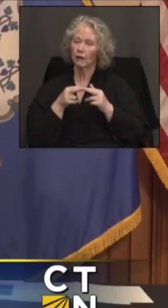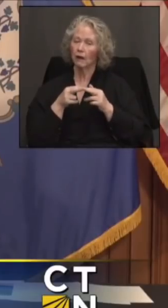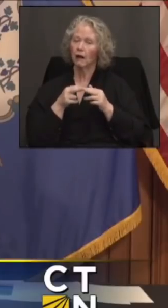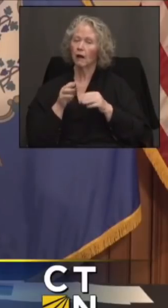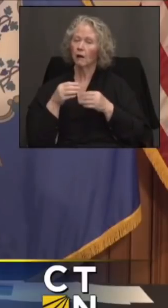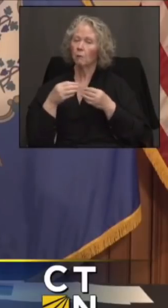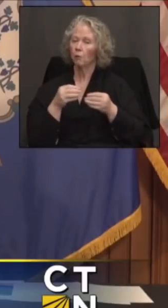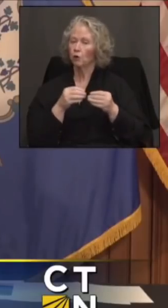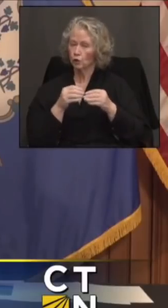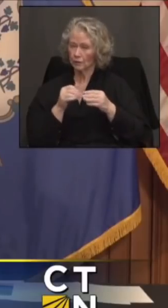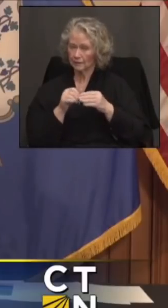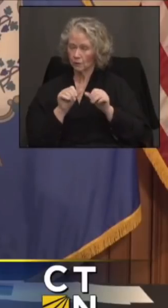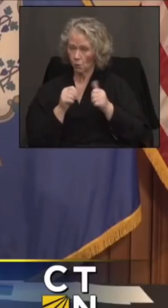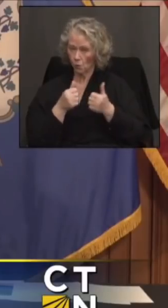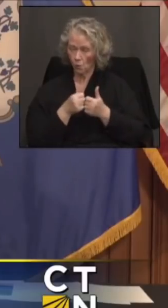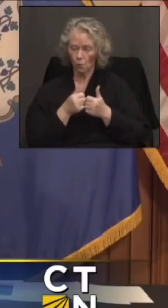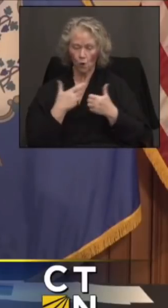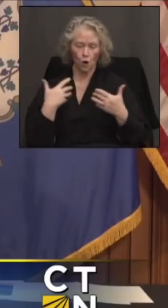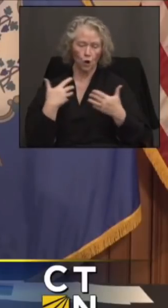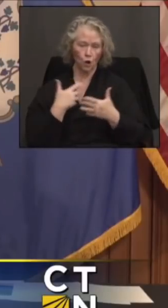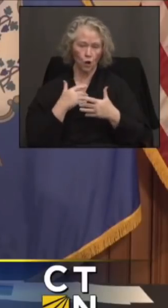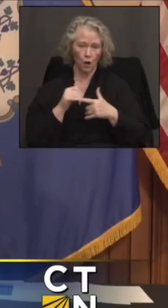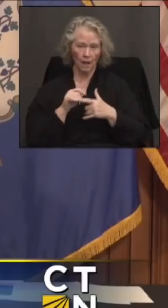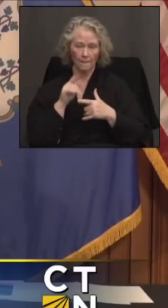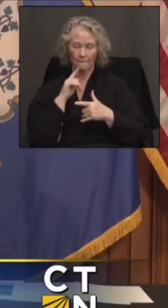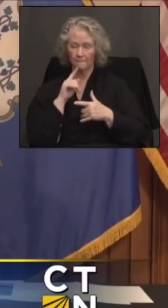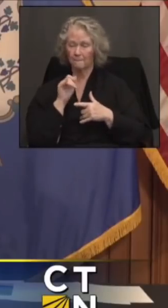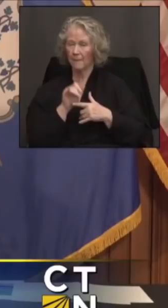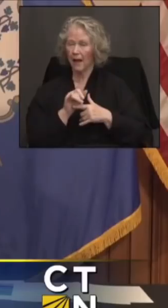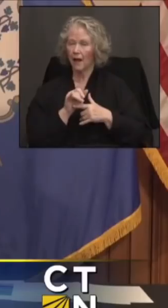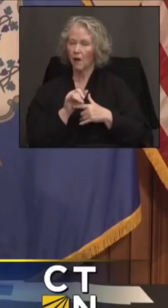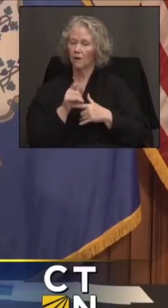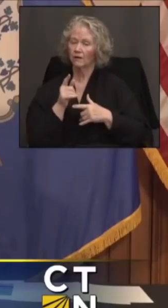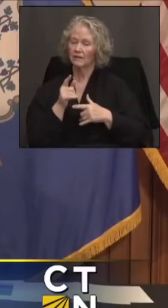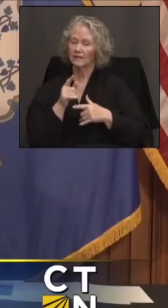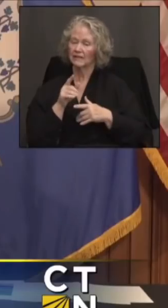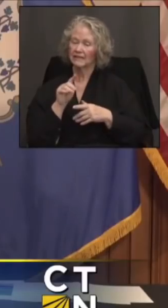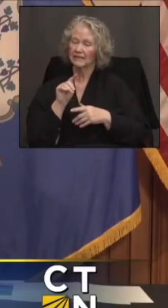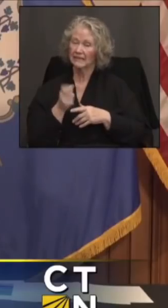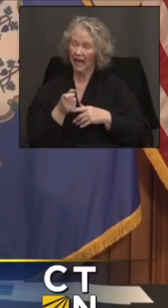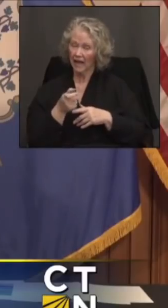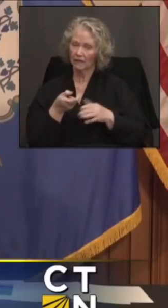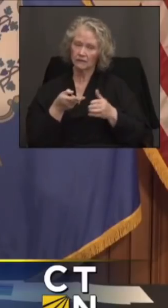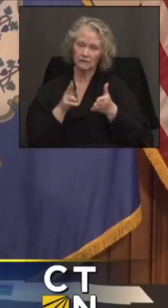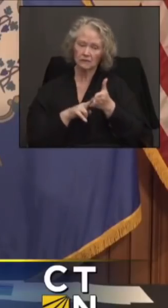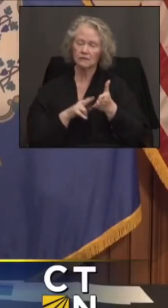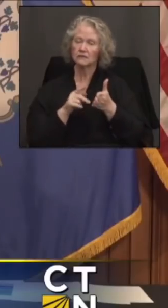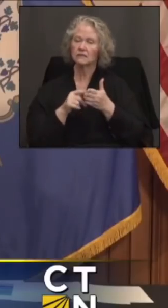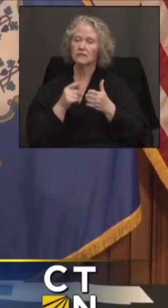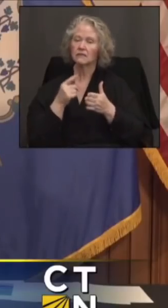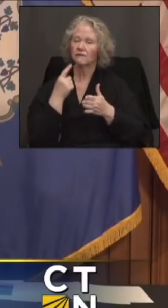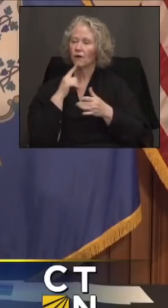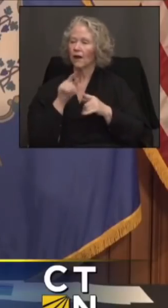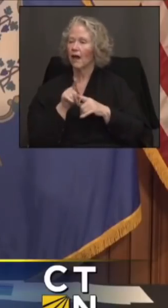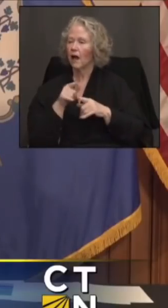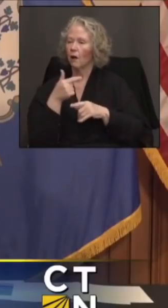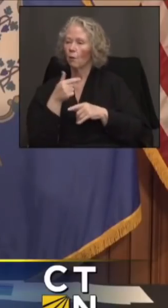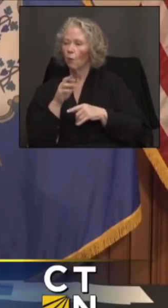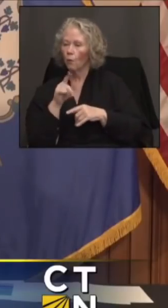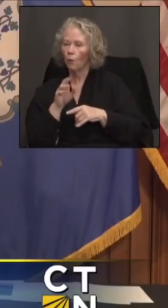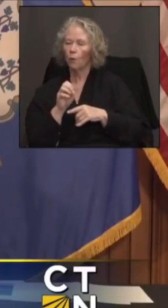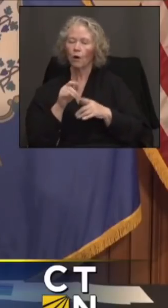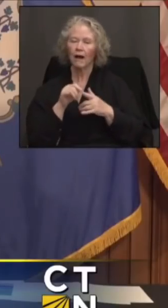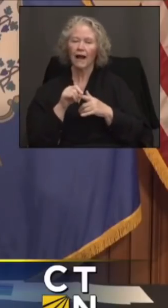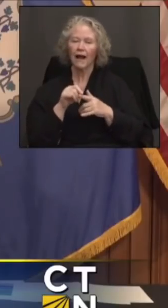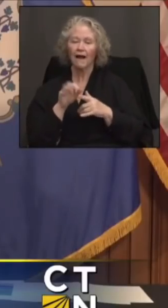concerns about a proposed state tax on digital advertising that would tax companies like Google and Facebook. Would you support this type